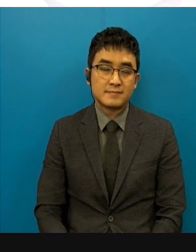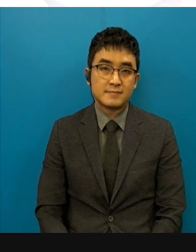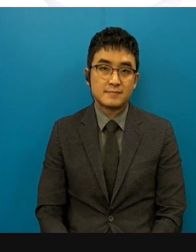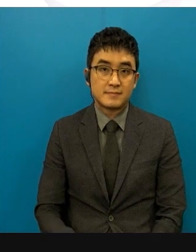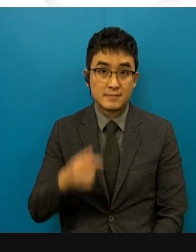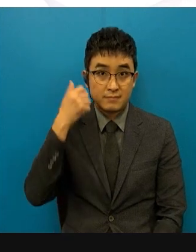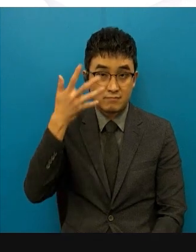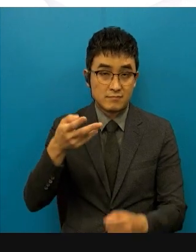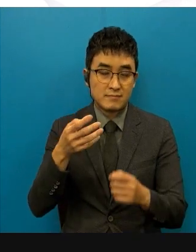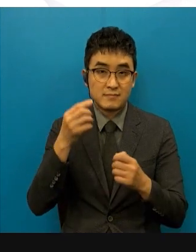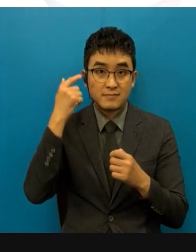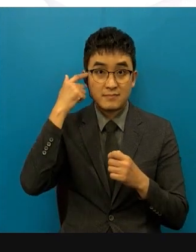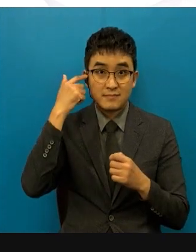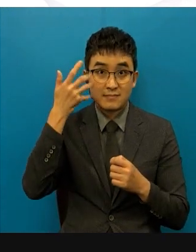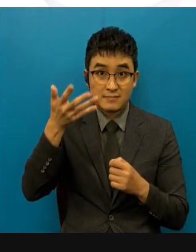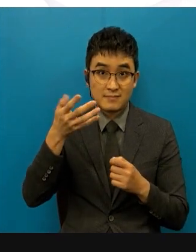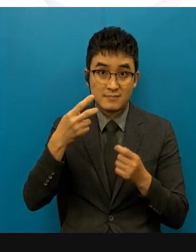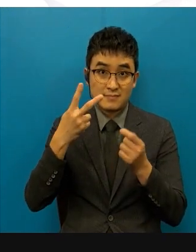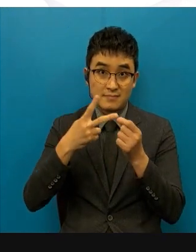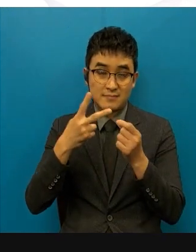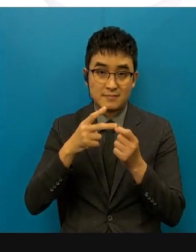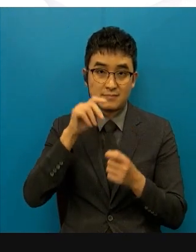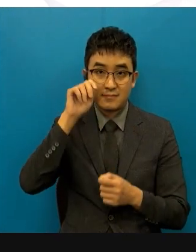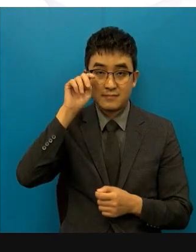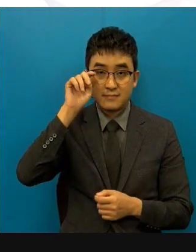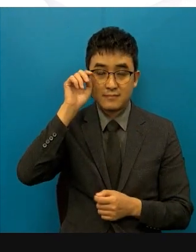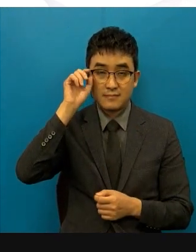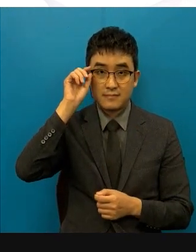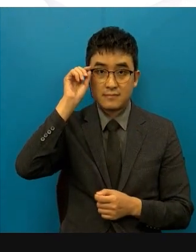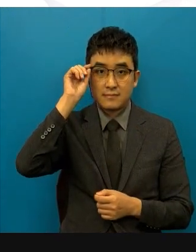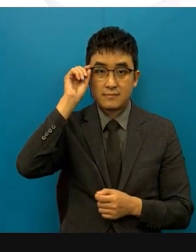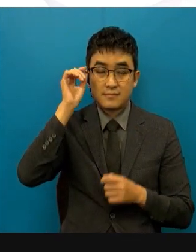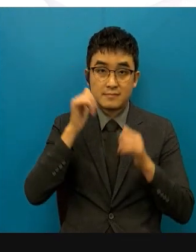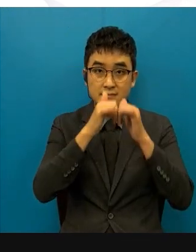about the deaths in your society?